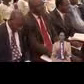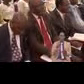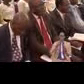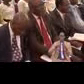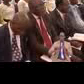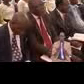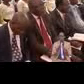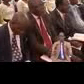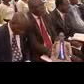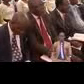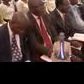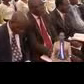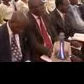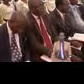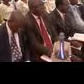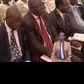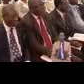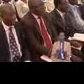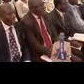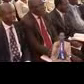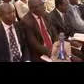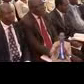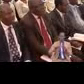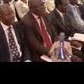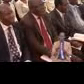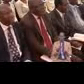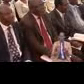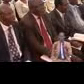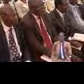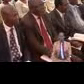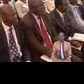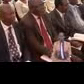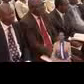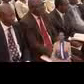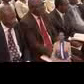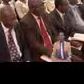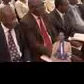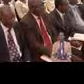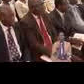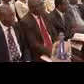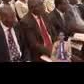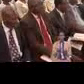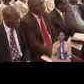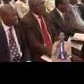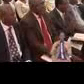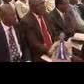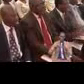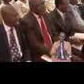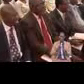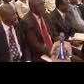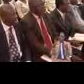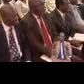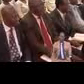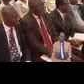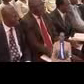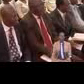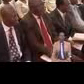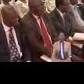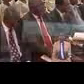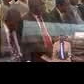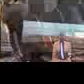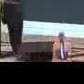It's starting now. I said it's starting now. I said it is starting now.